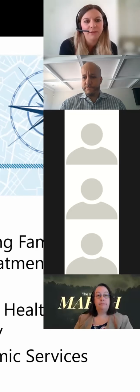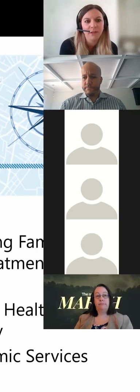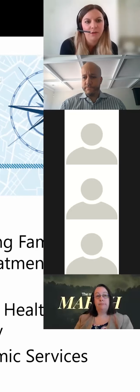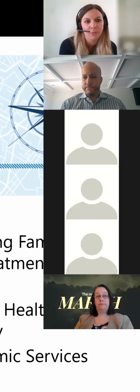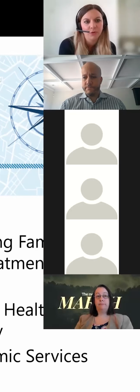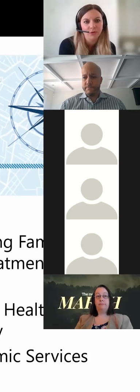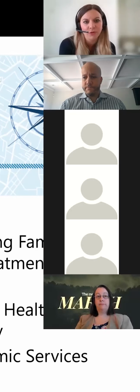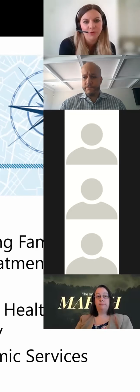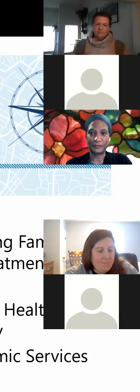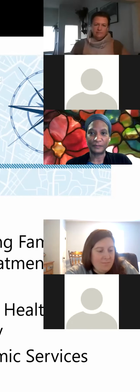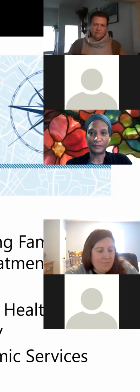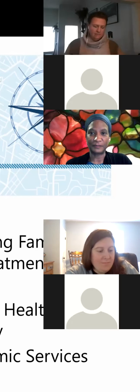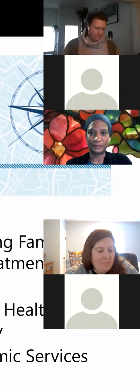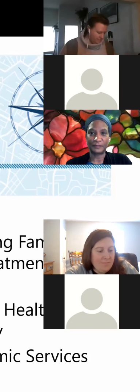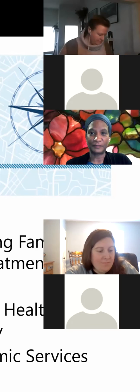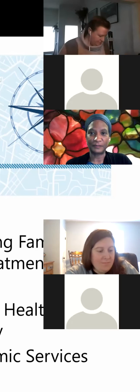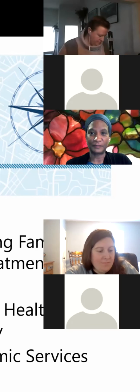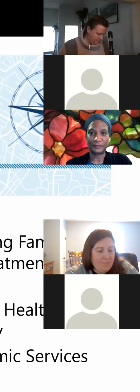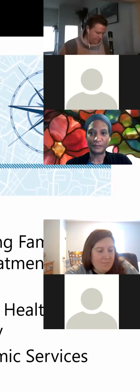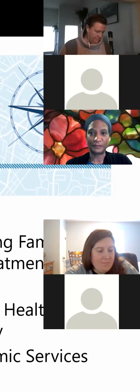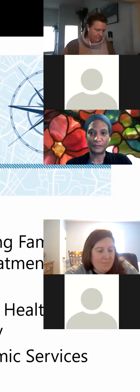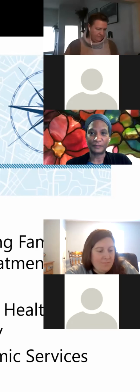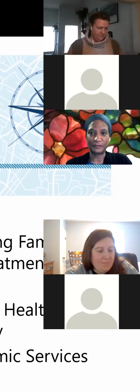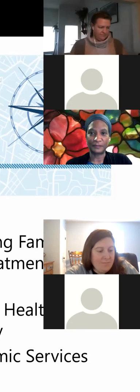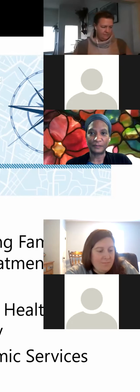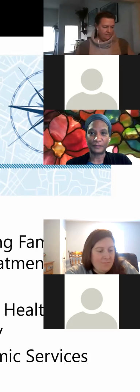adapting client-centered approaches to a virtual environment.